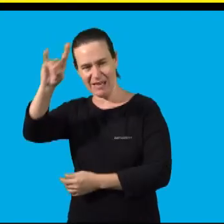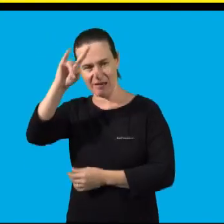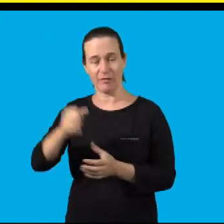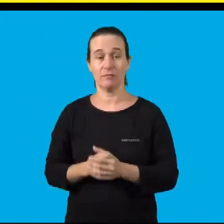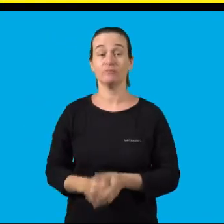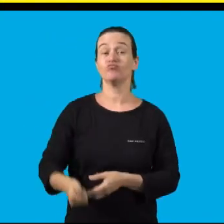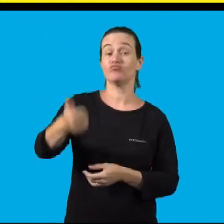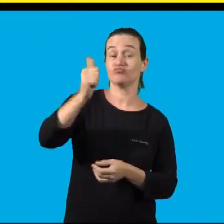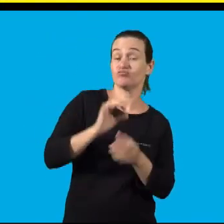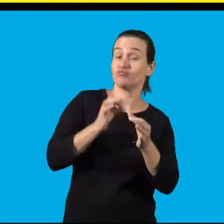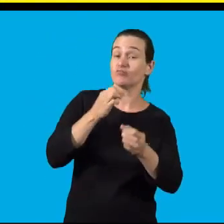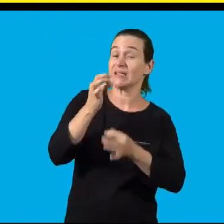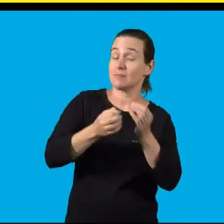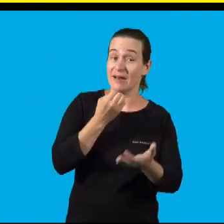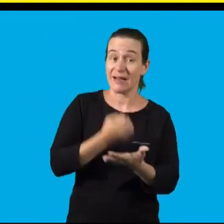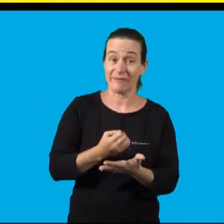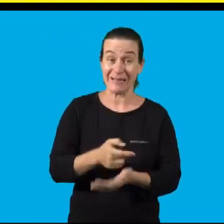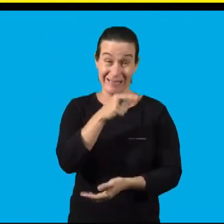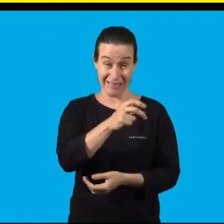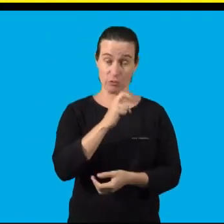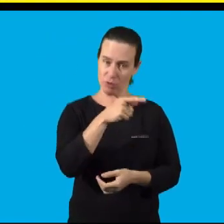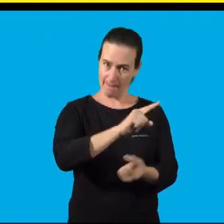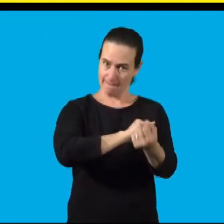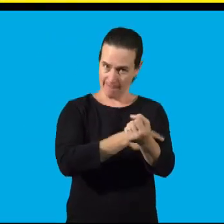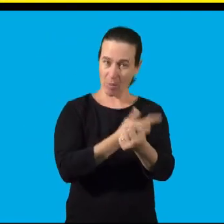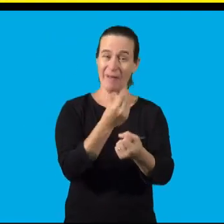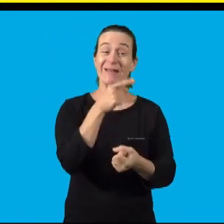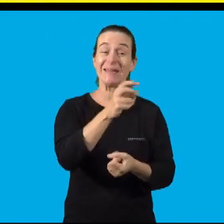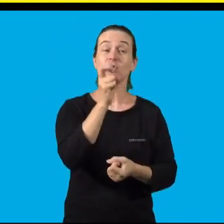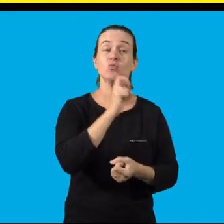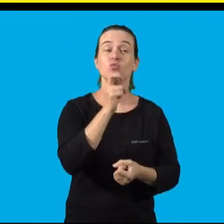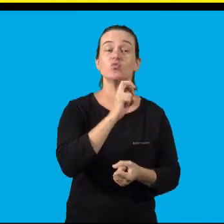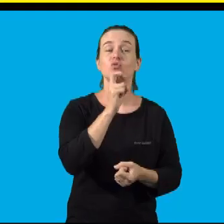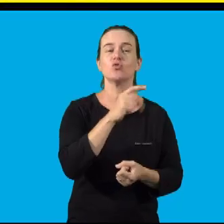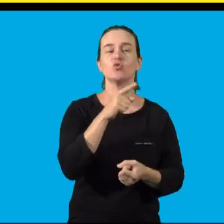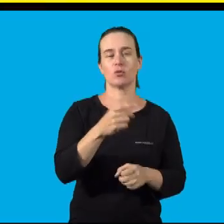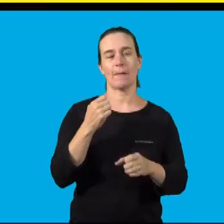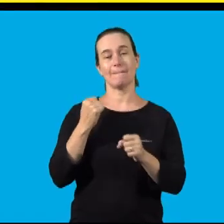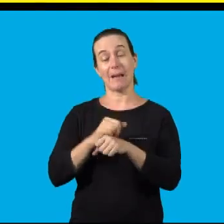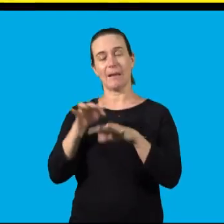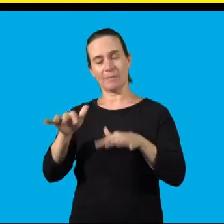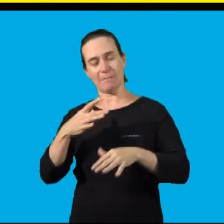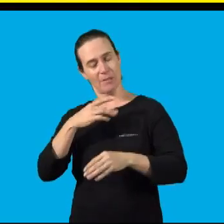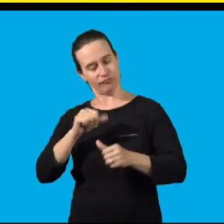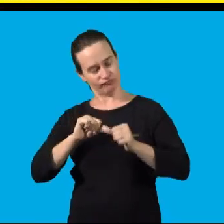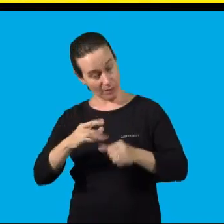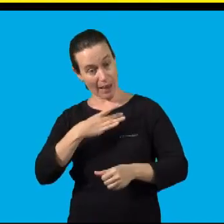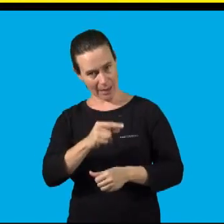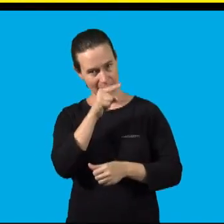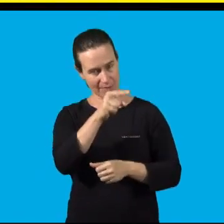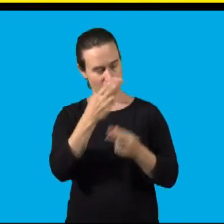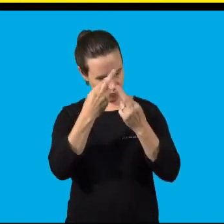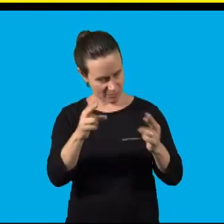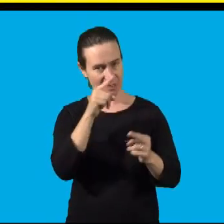explanation. And he actively uses his position of power to salvage his reputation and maintain credibility